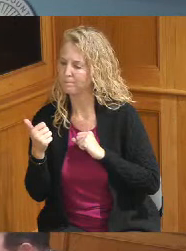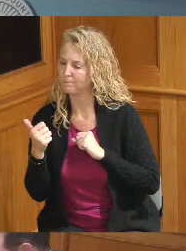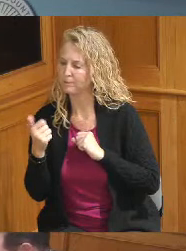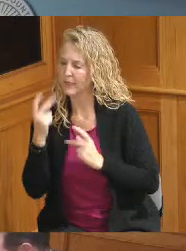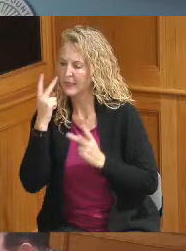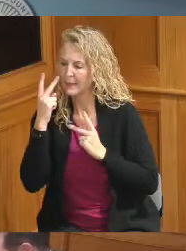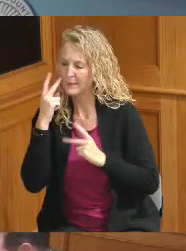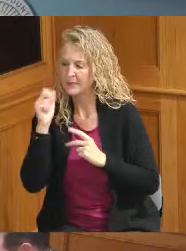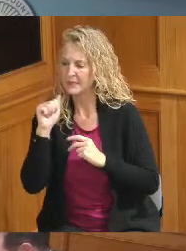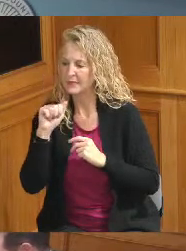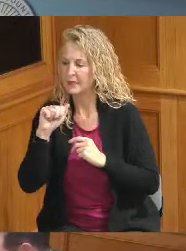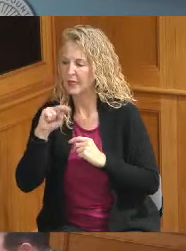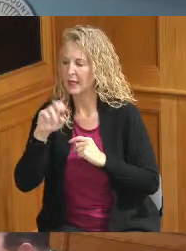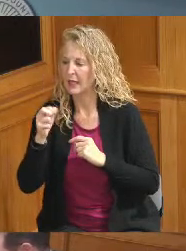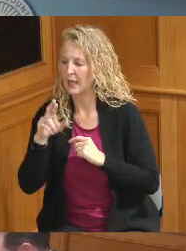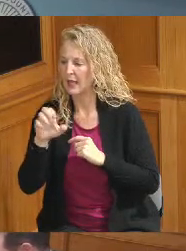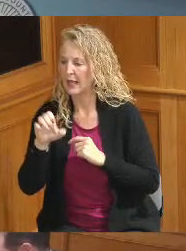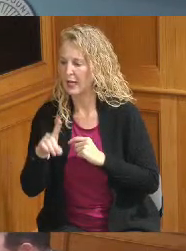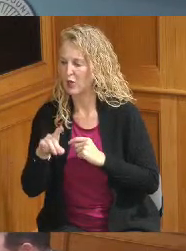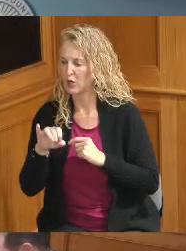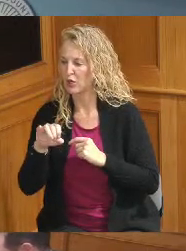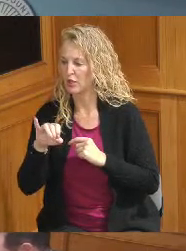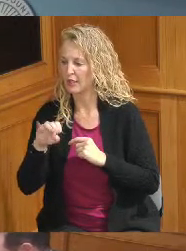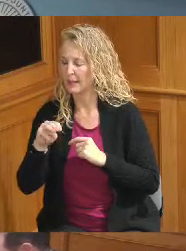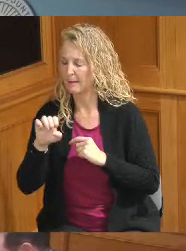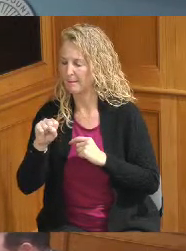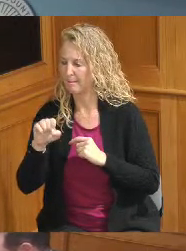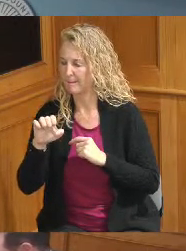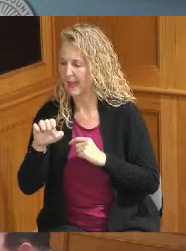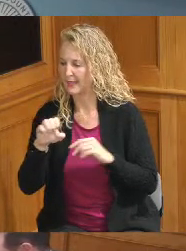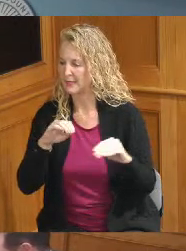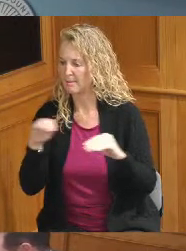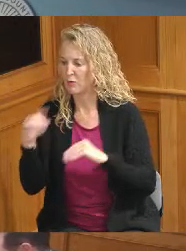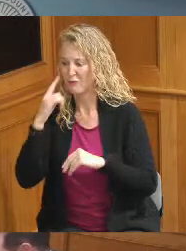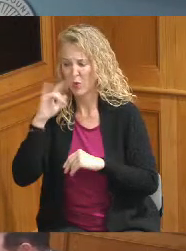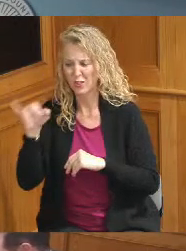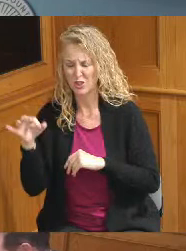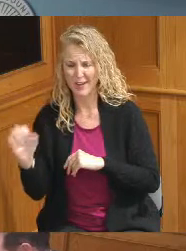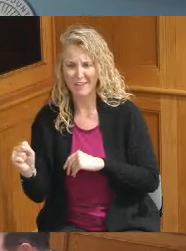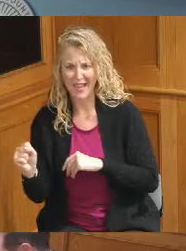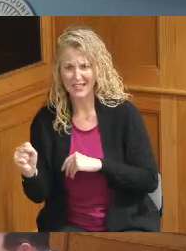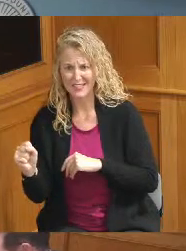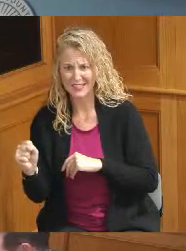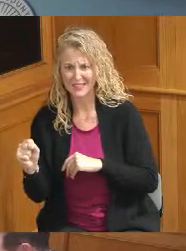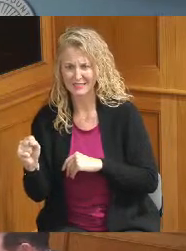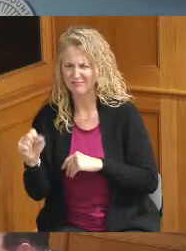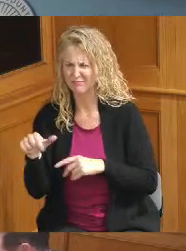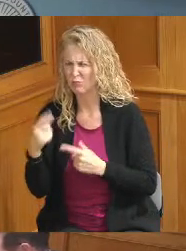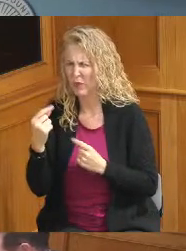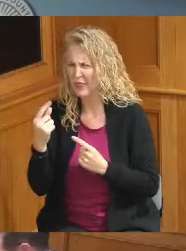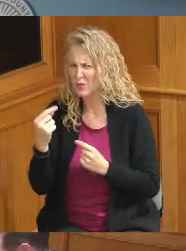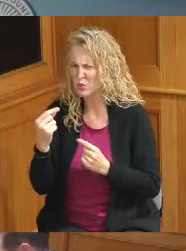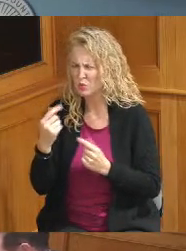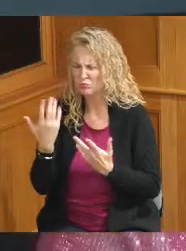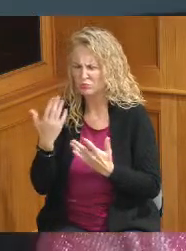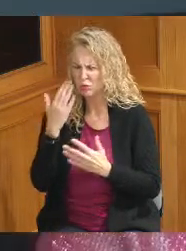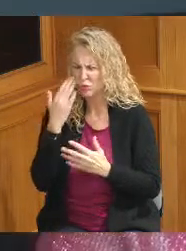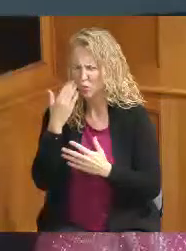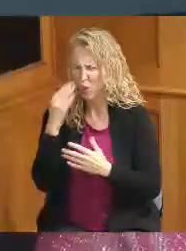let's see, Anchored Immense Movement is a provider for JFS. Is that a new provider, you